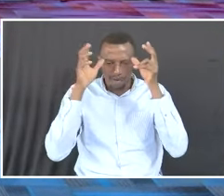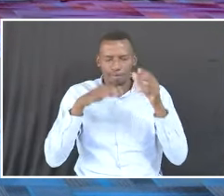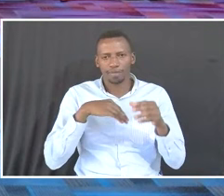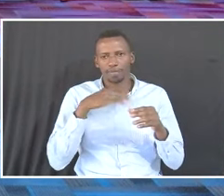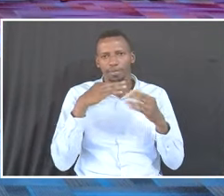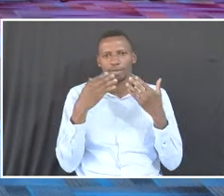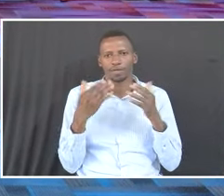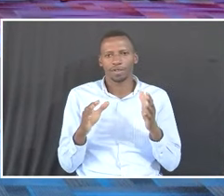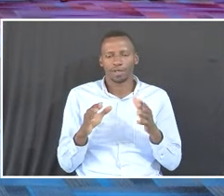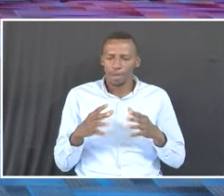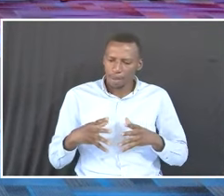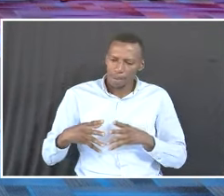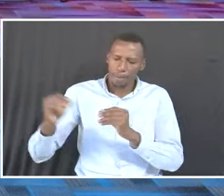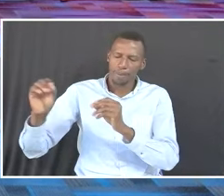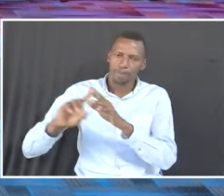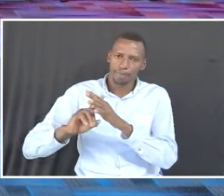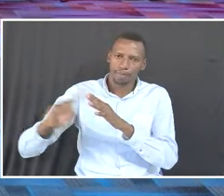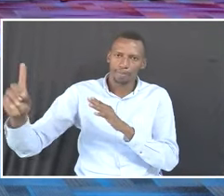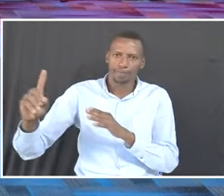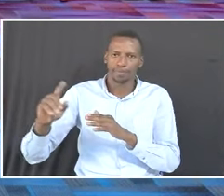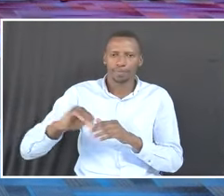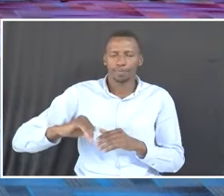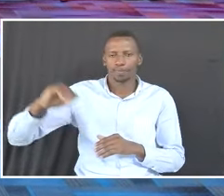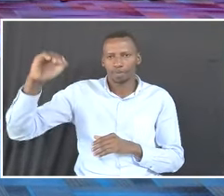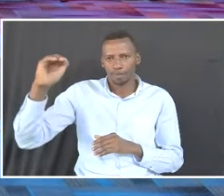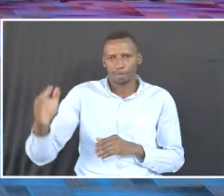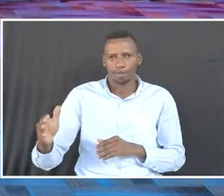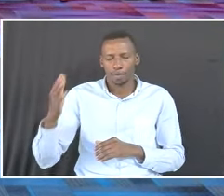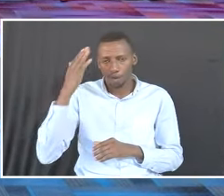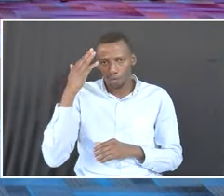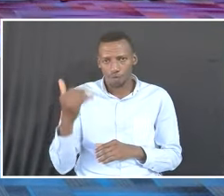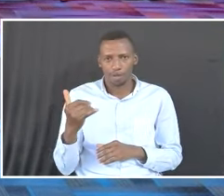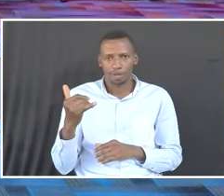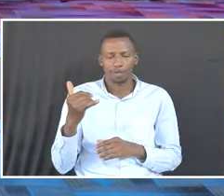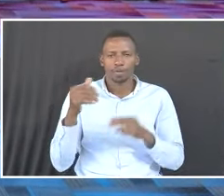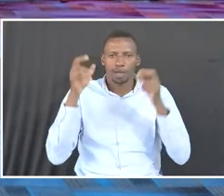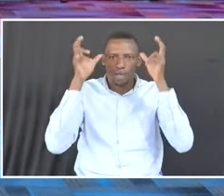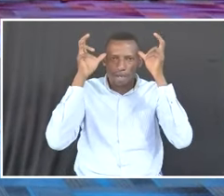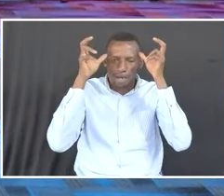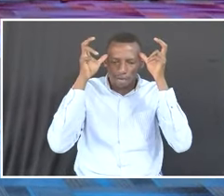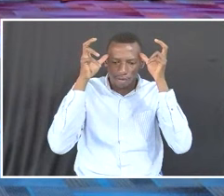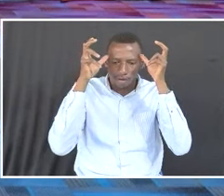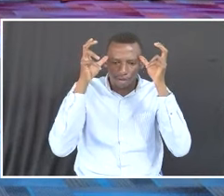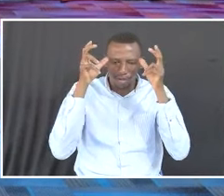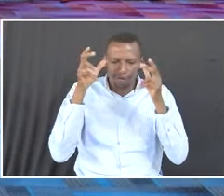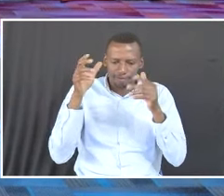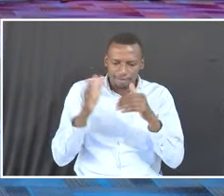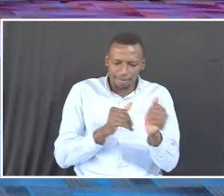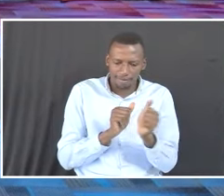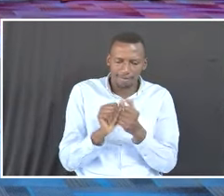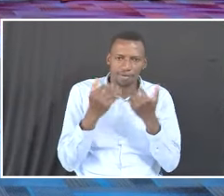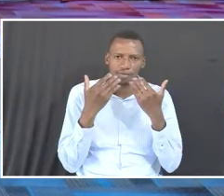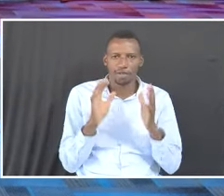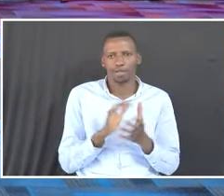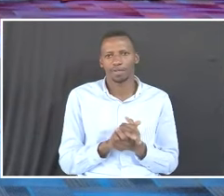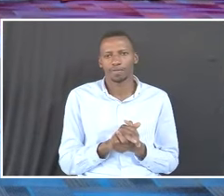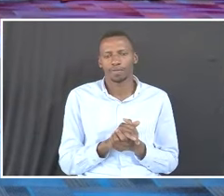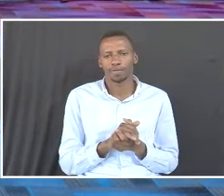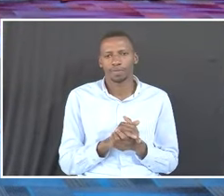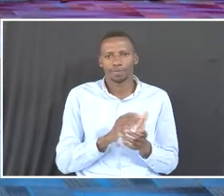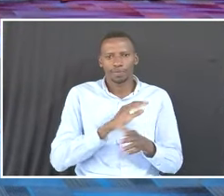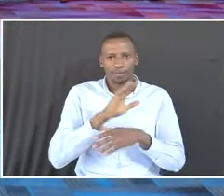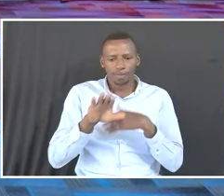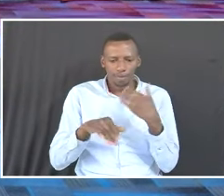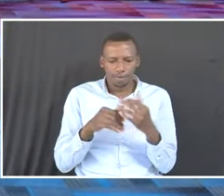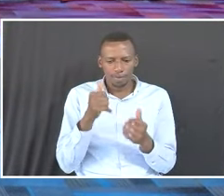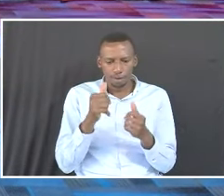Escape to the mountain. Why? The snake, the devil is smashed. So all we